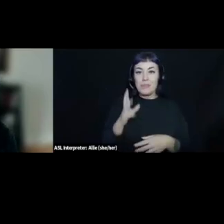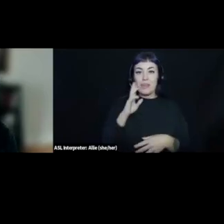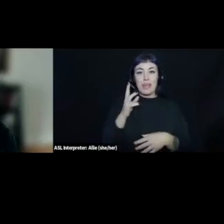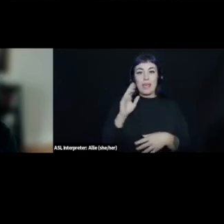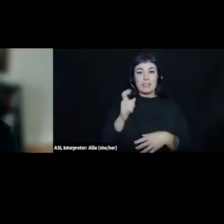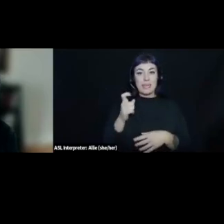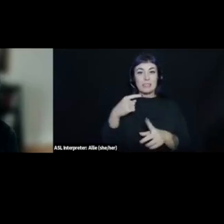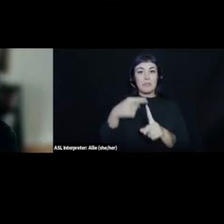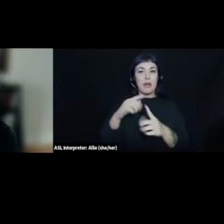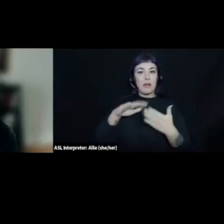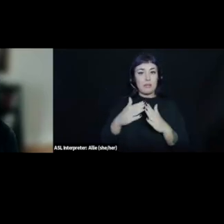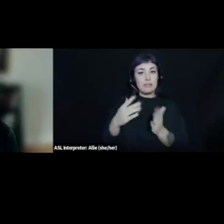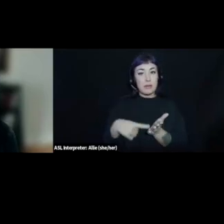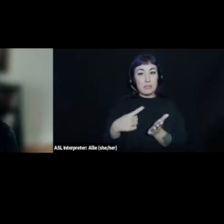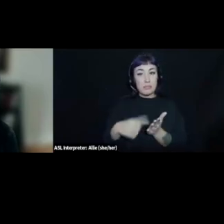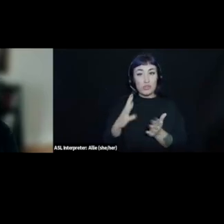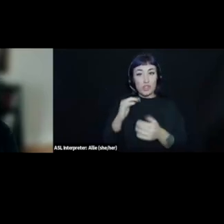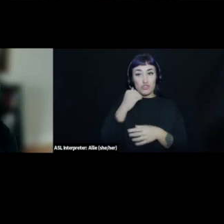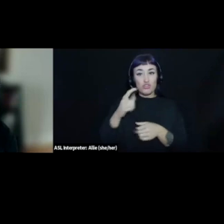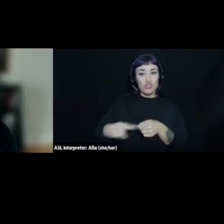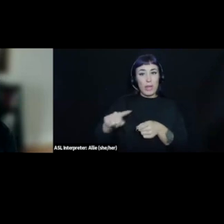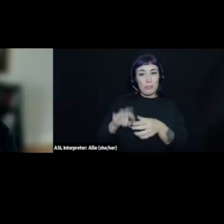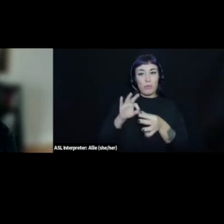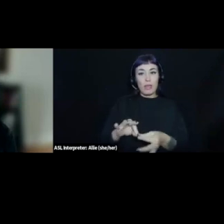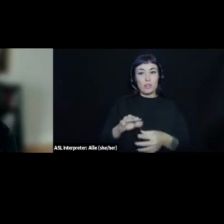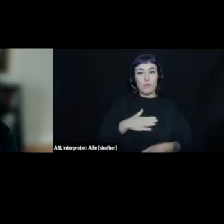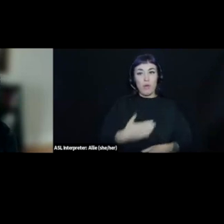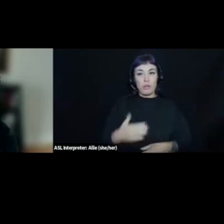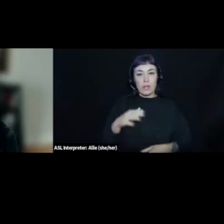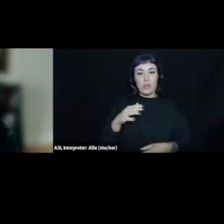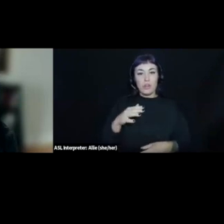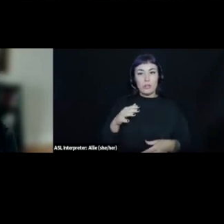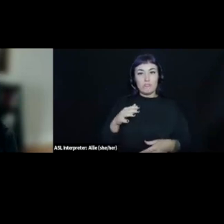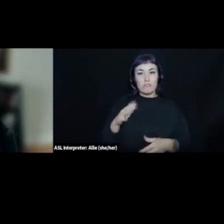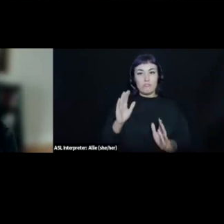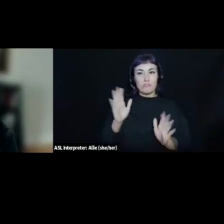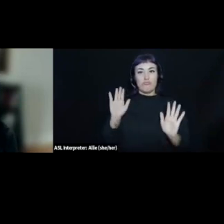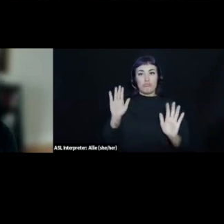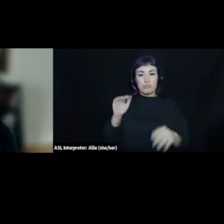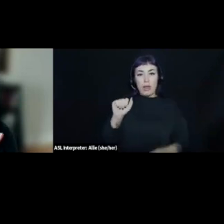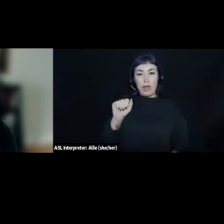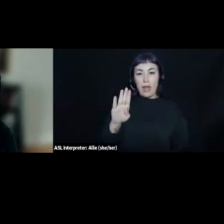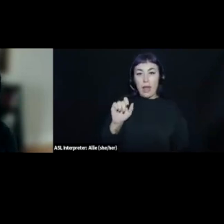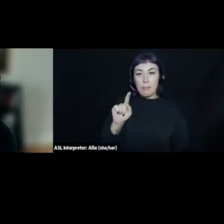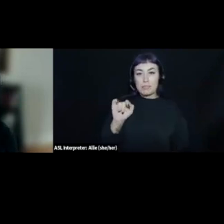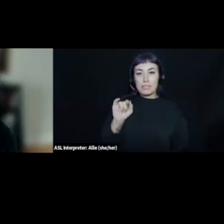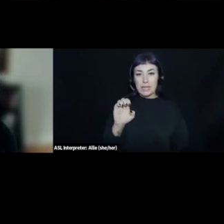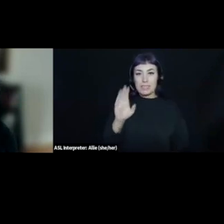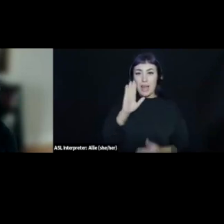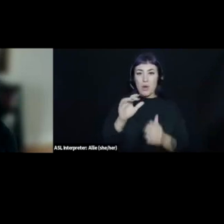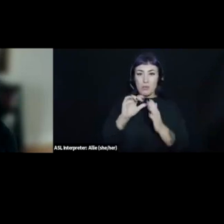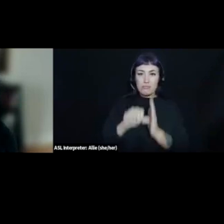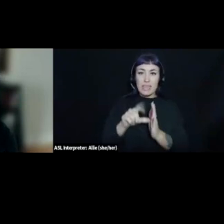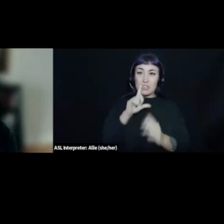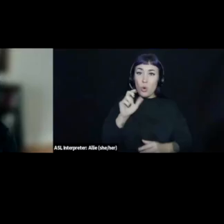positive communities, there's some degree of shame around voluntary abstinence. And I just want to emphasize that it is okay to not